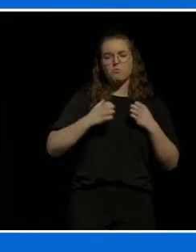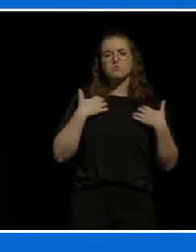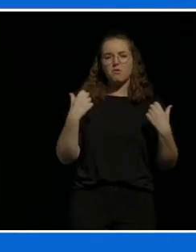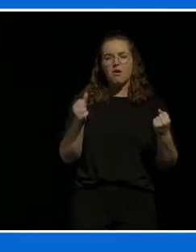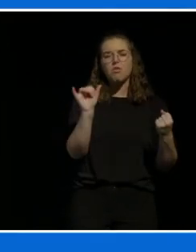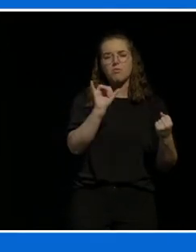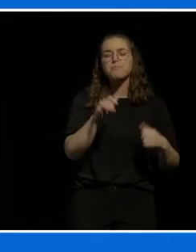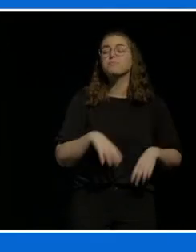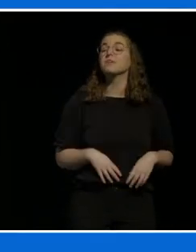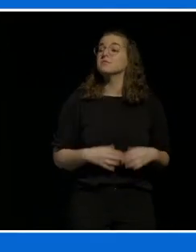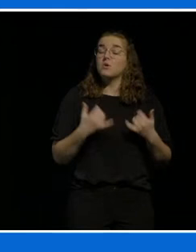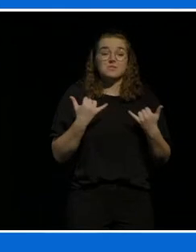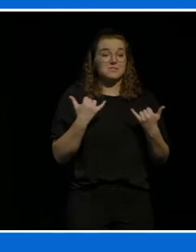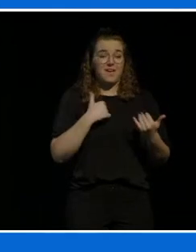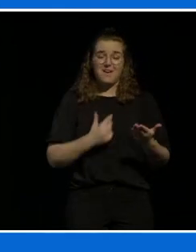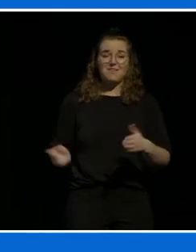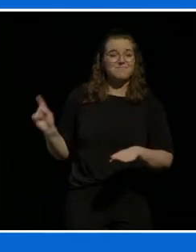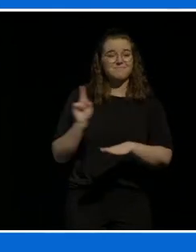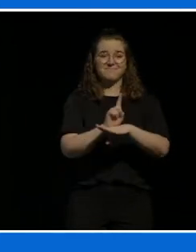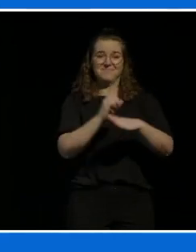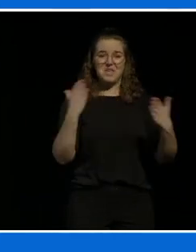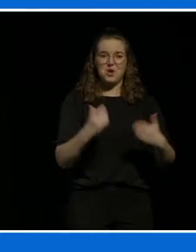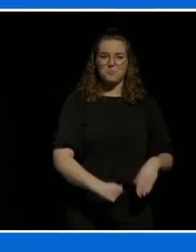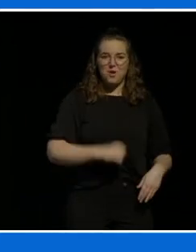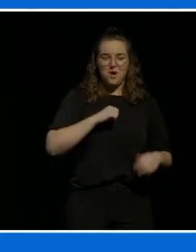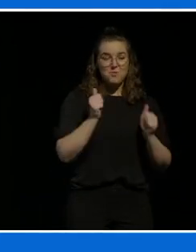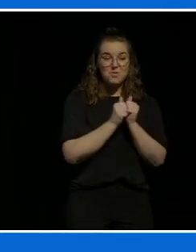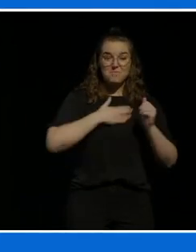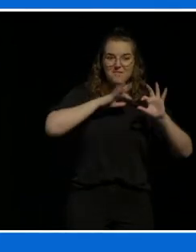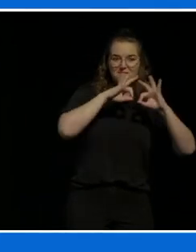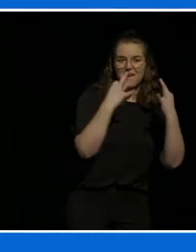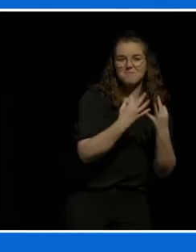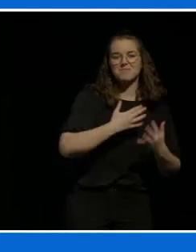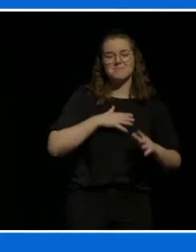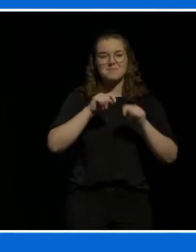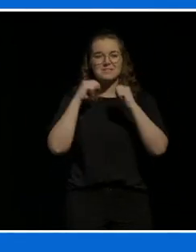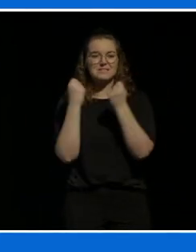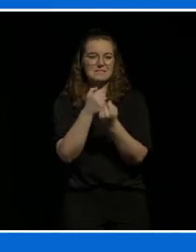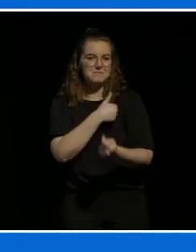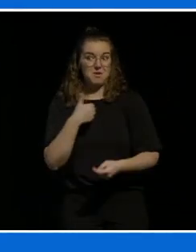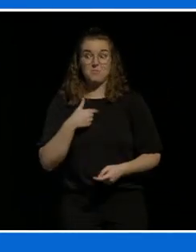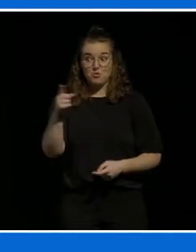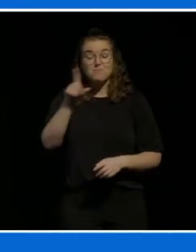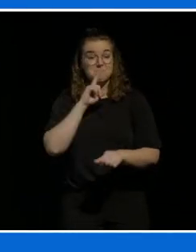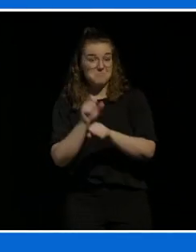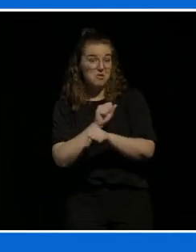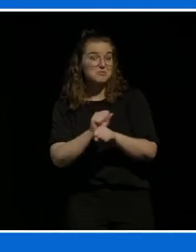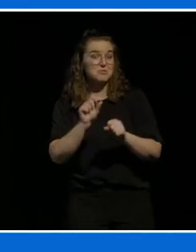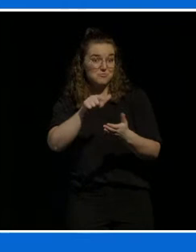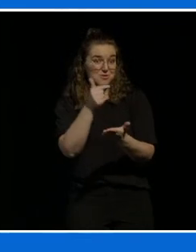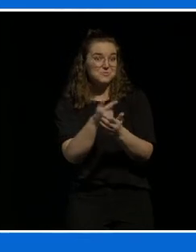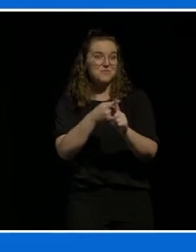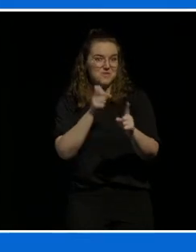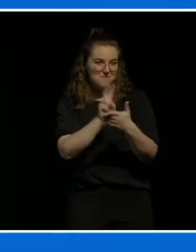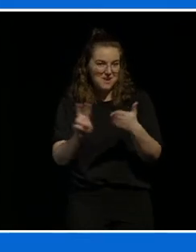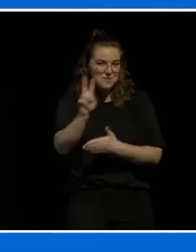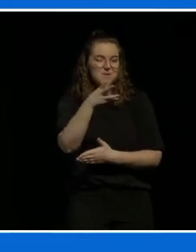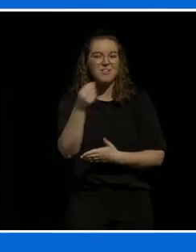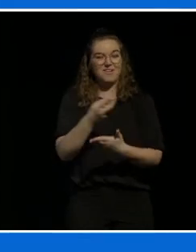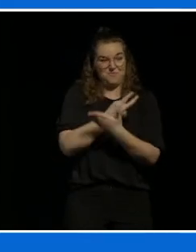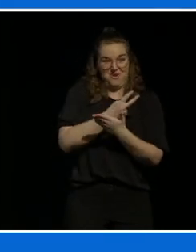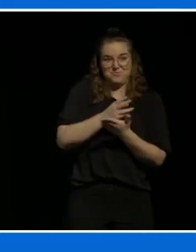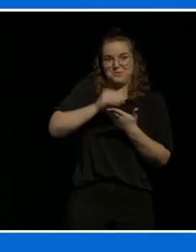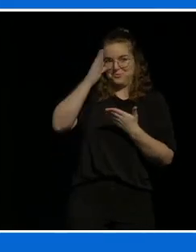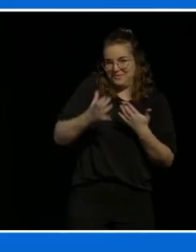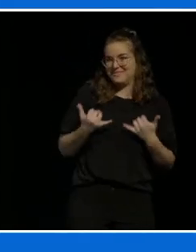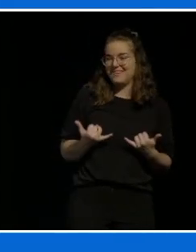today I stand here proudly with my family and my team members who are actually Vanderbilt graduate and undergraduate students as